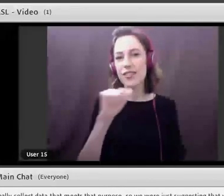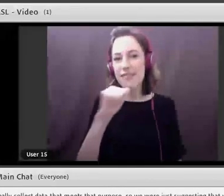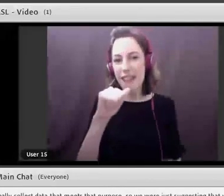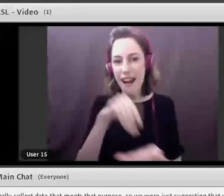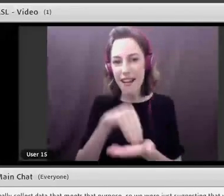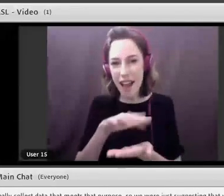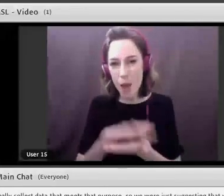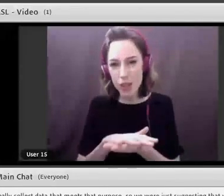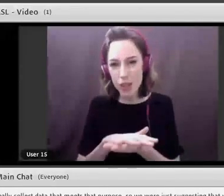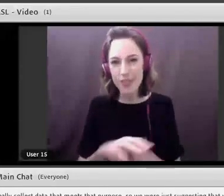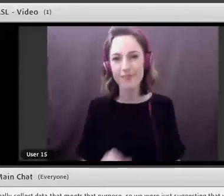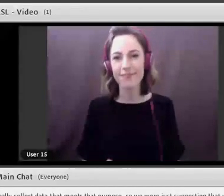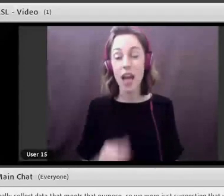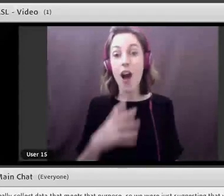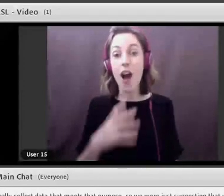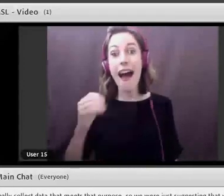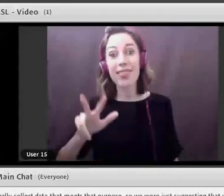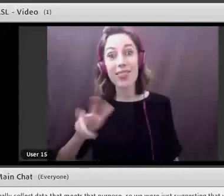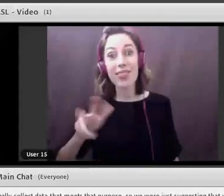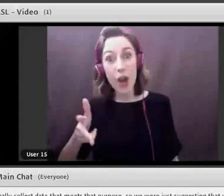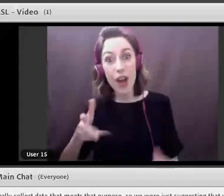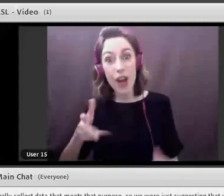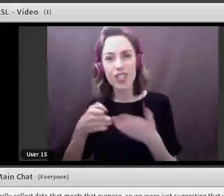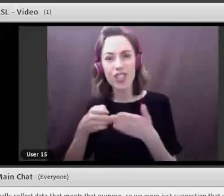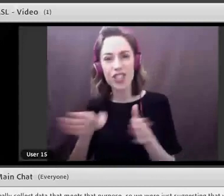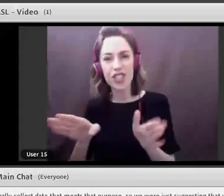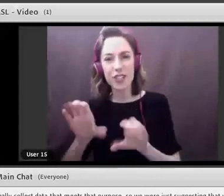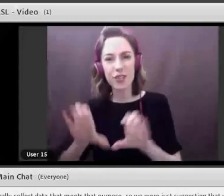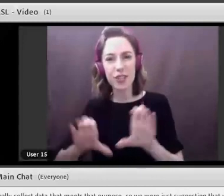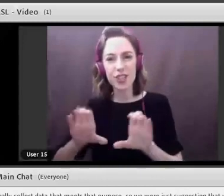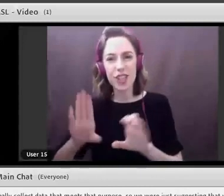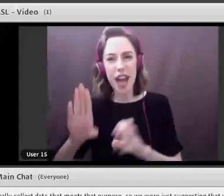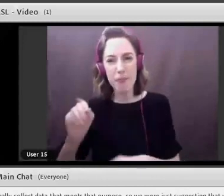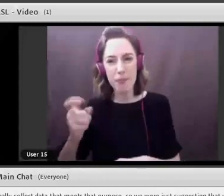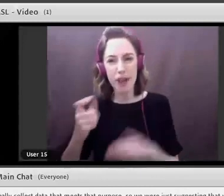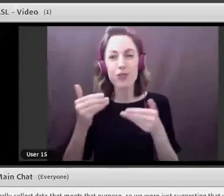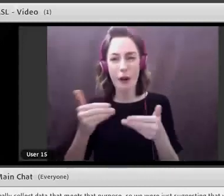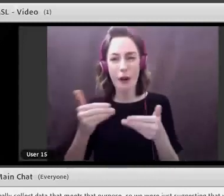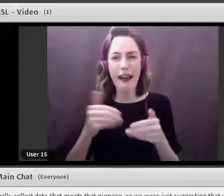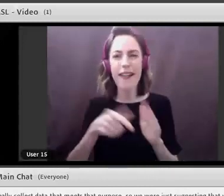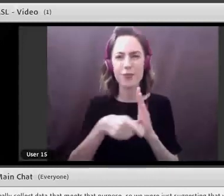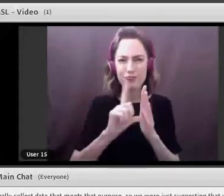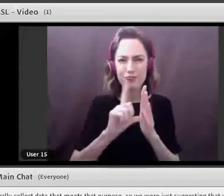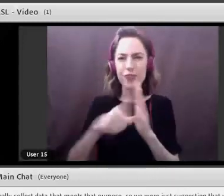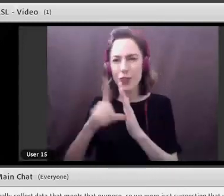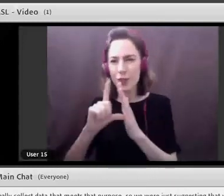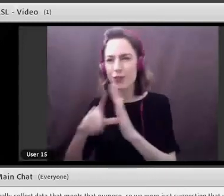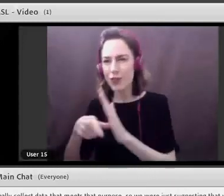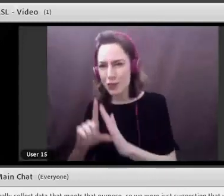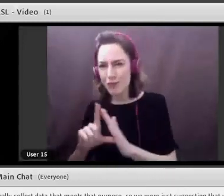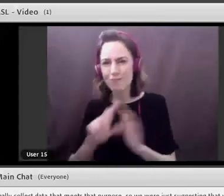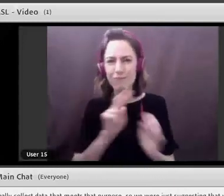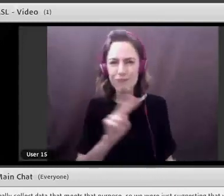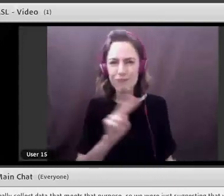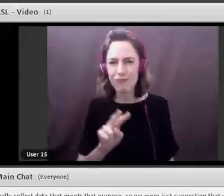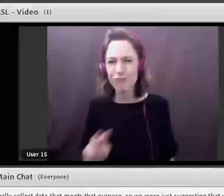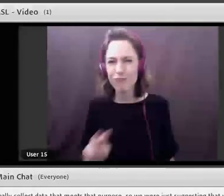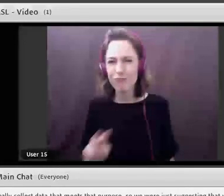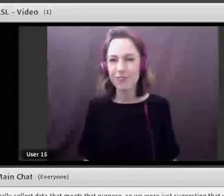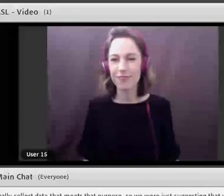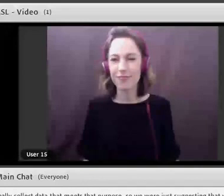additional thoughts or to add them to any of our chat boxes. I also welcome any of our resource people to